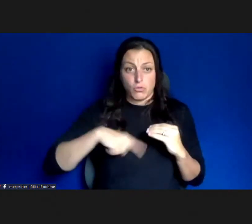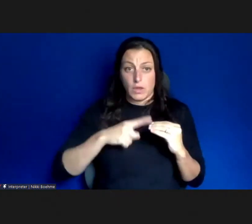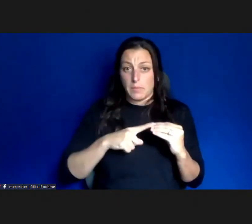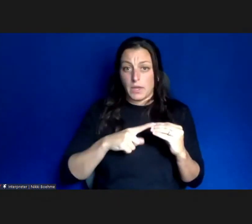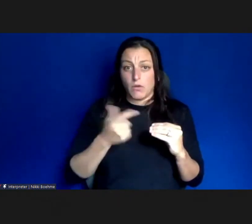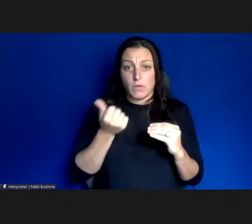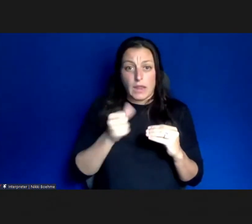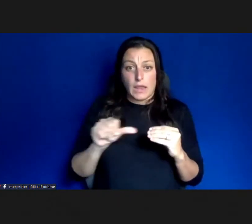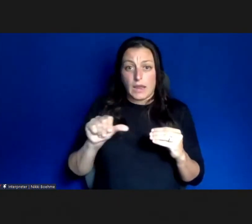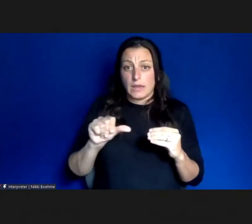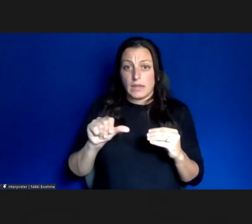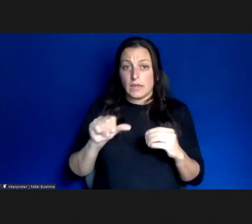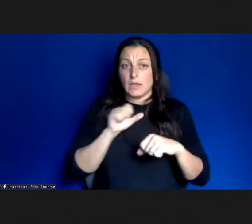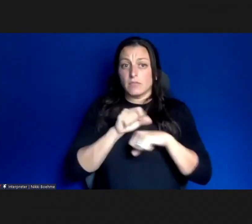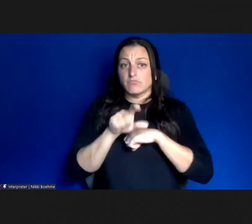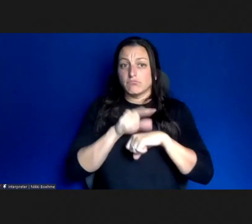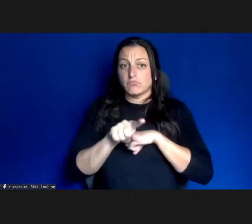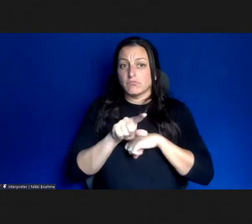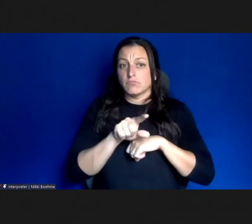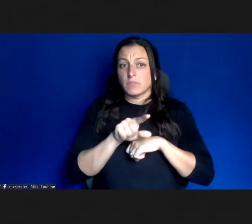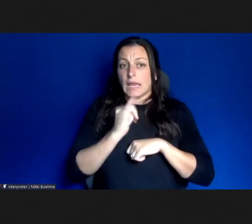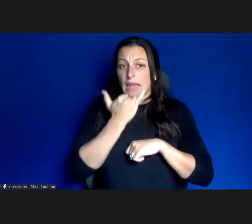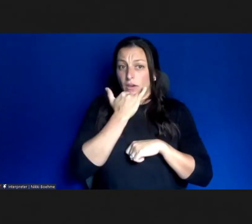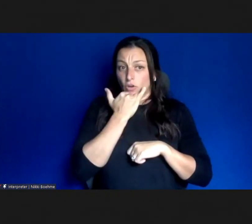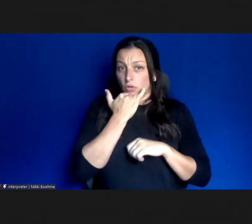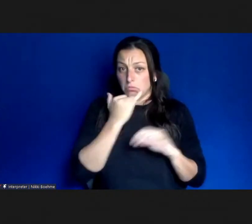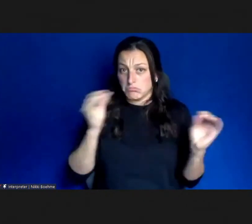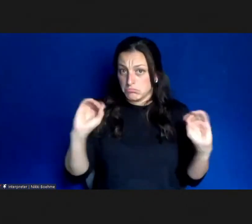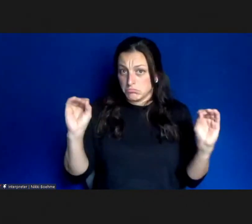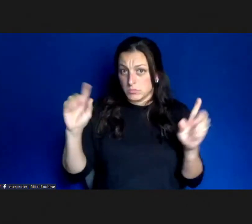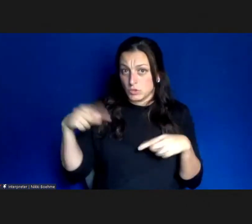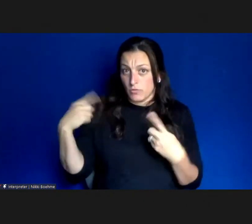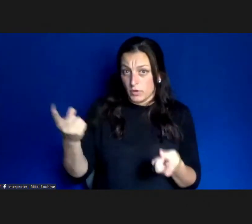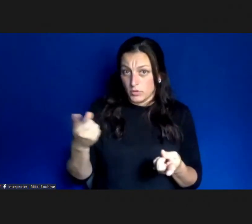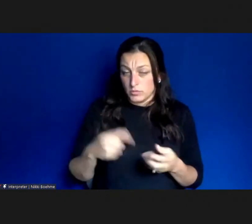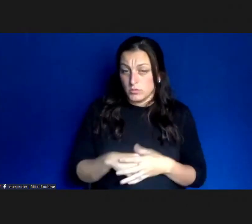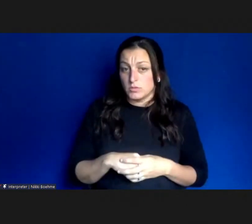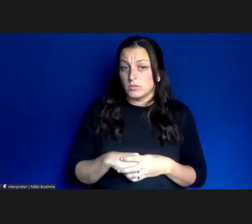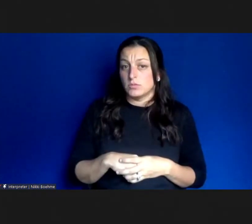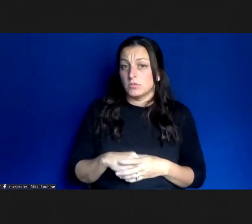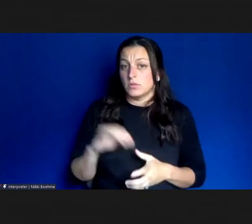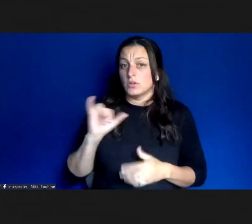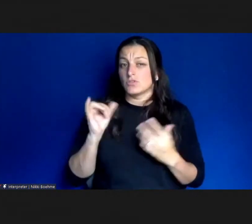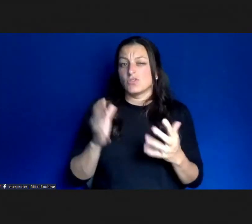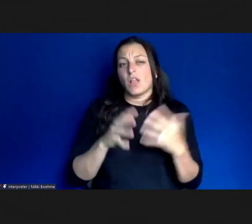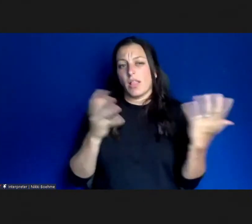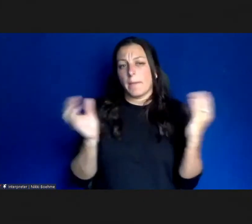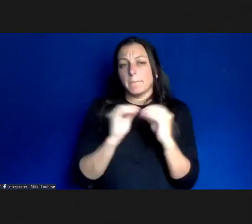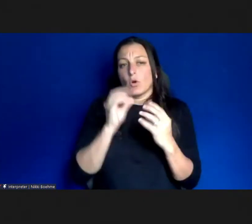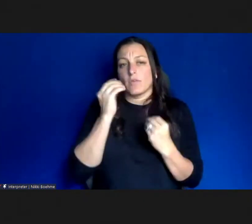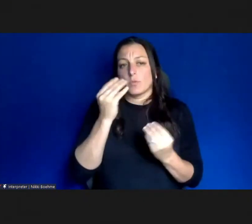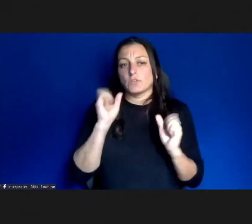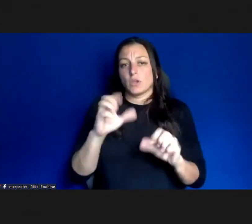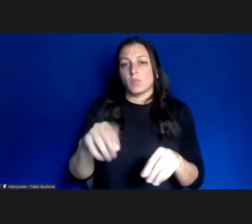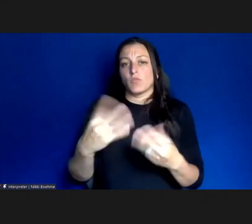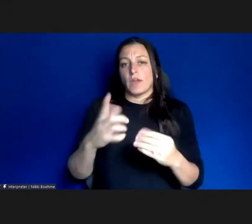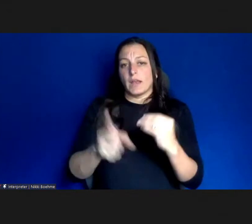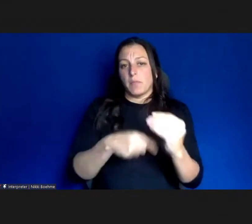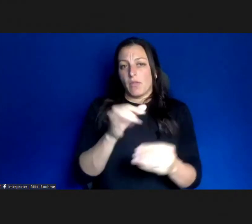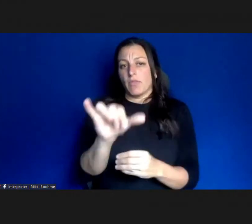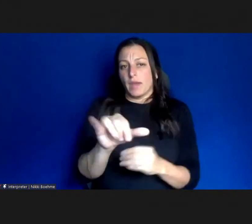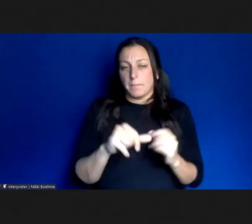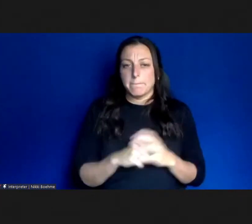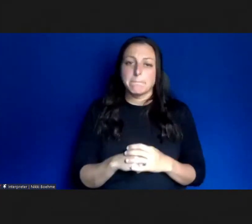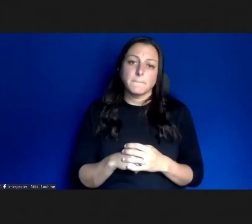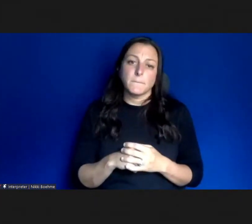any number actually being sent in error. And there's a lot more information we could provide around all of that, which we'd